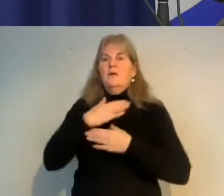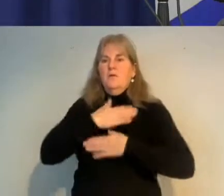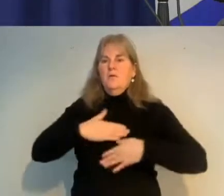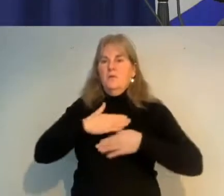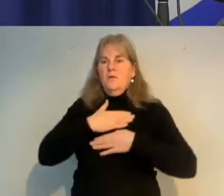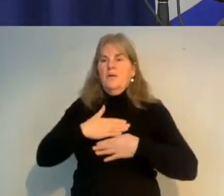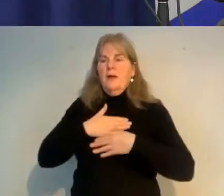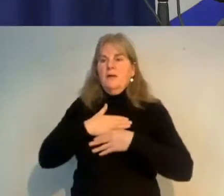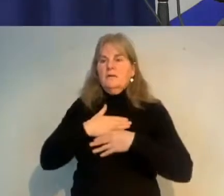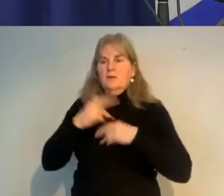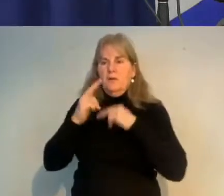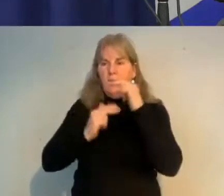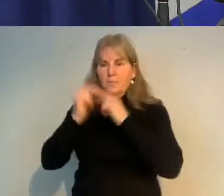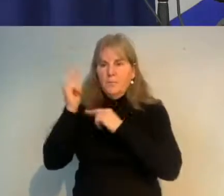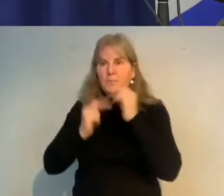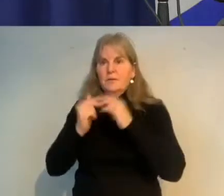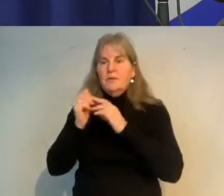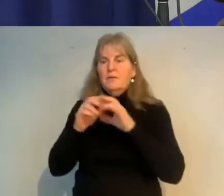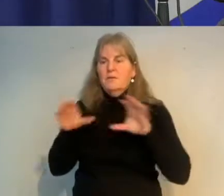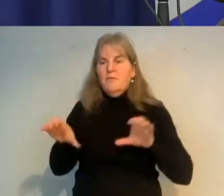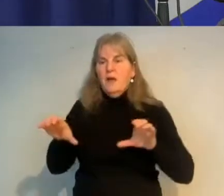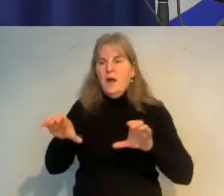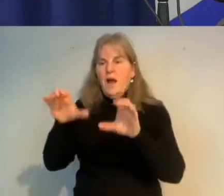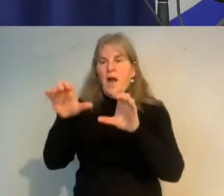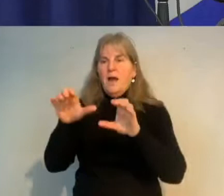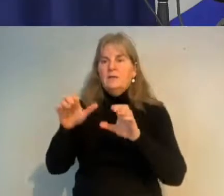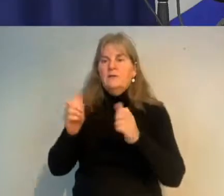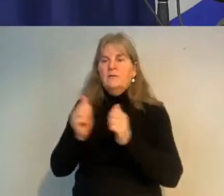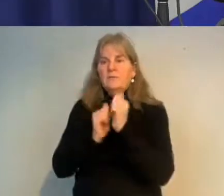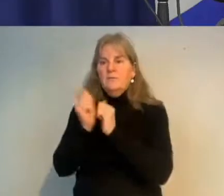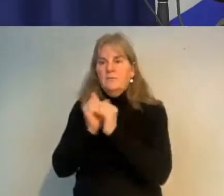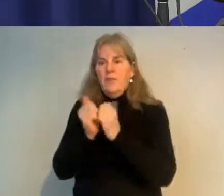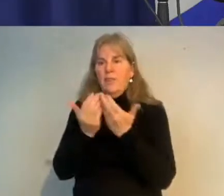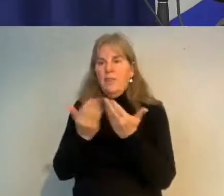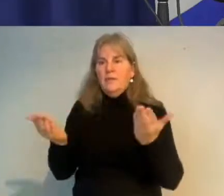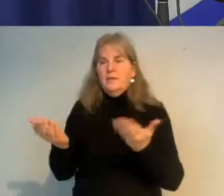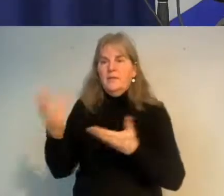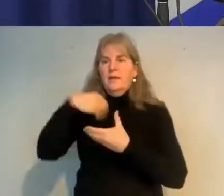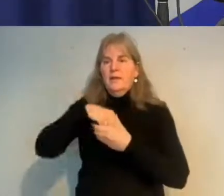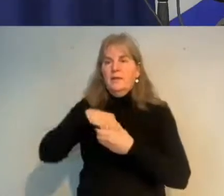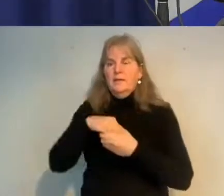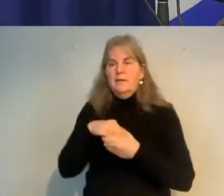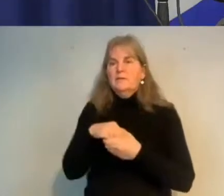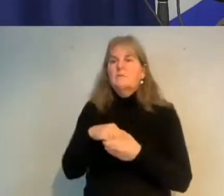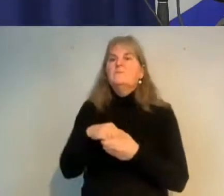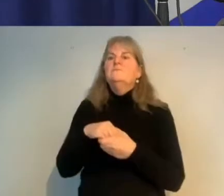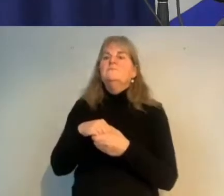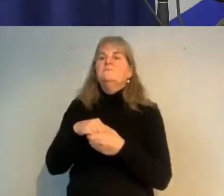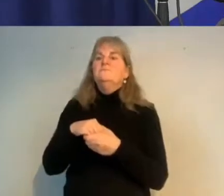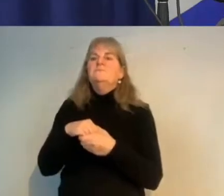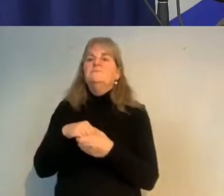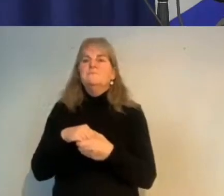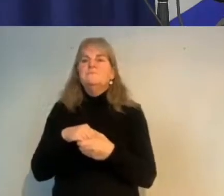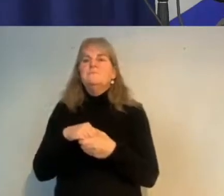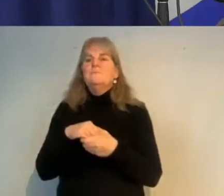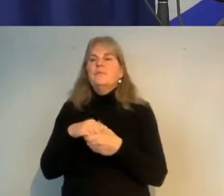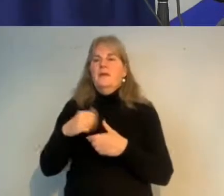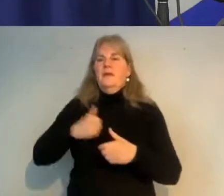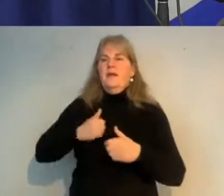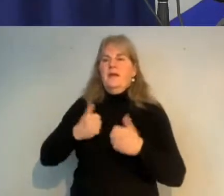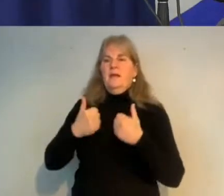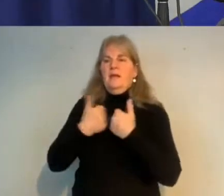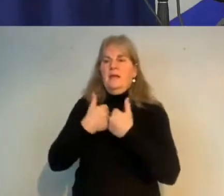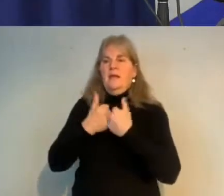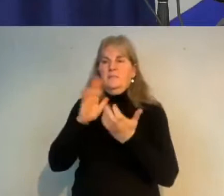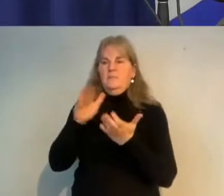for active recreational activities, including, without limitation, Canada Game Centre, all